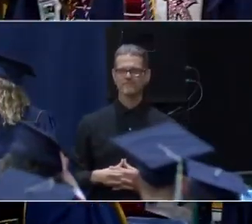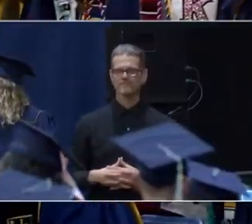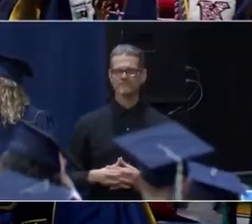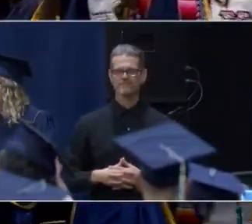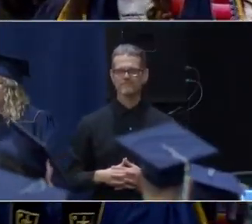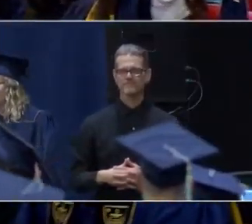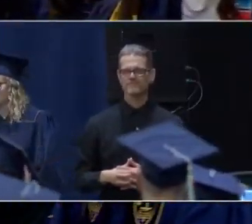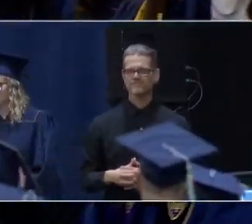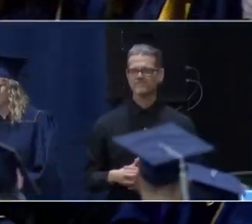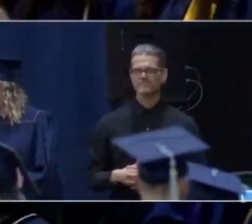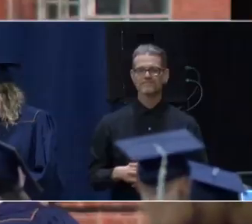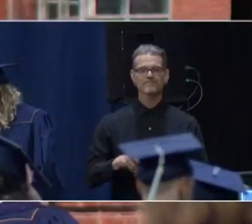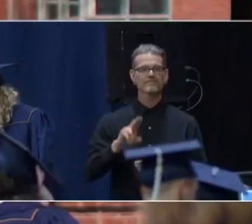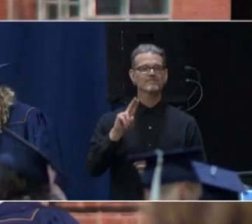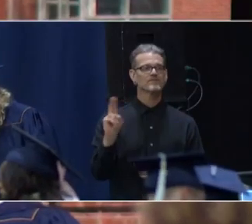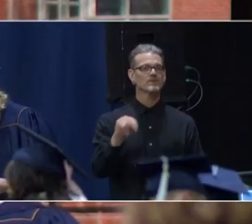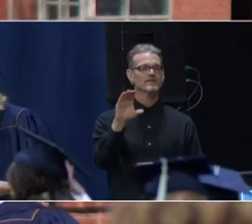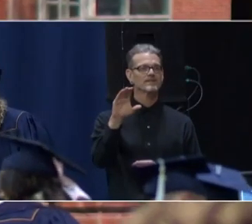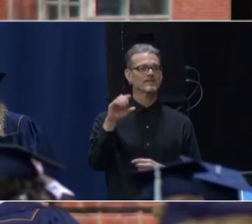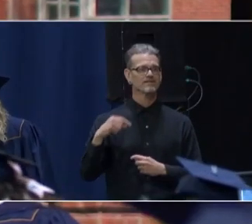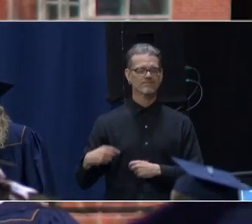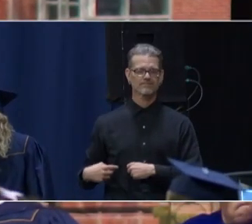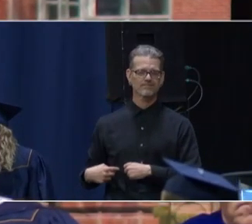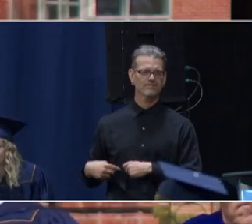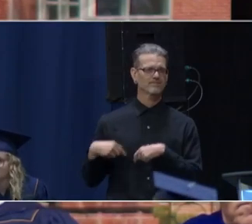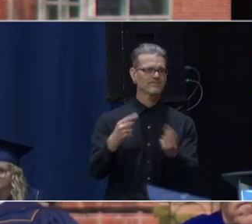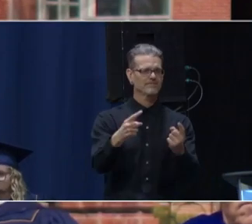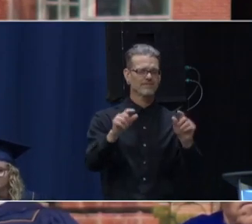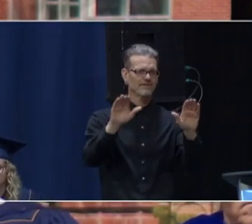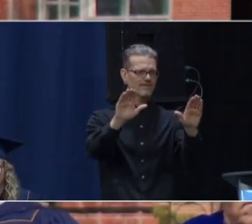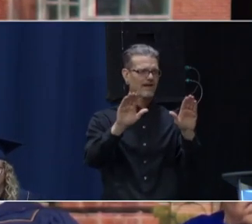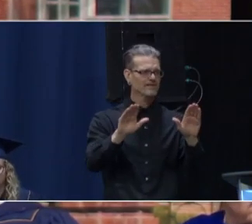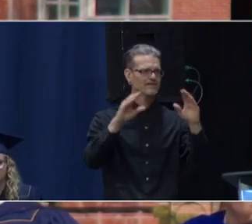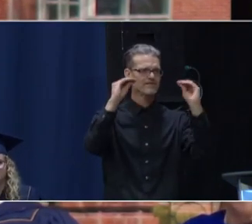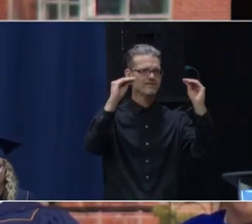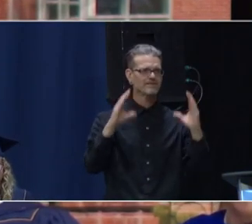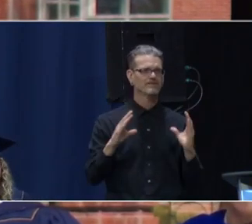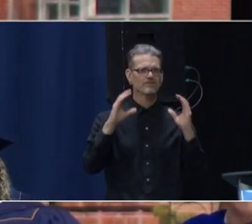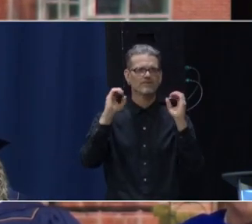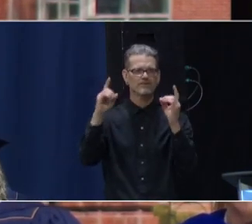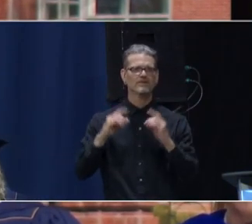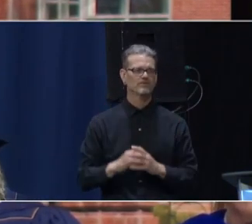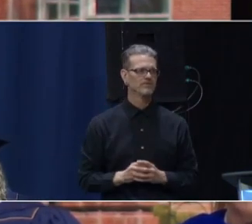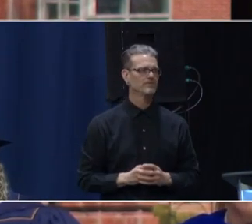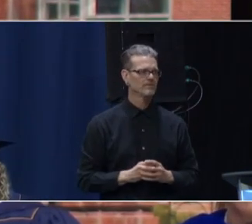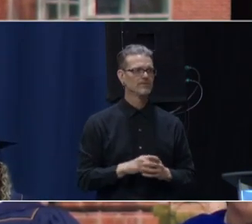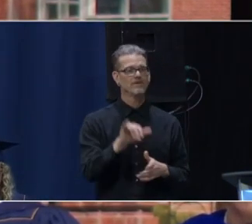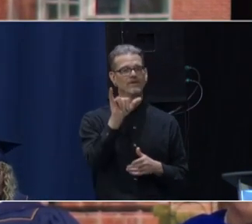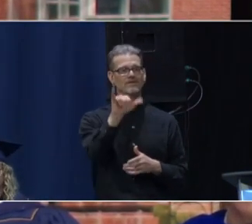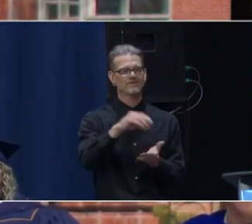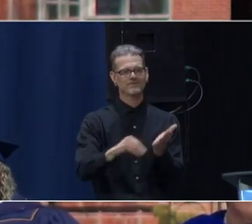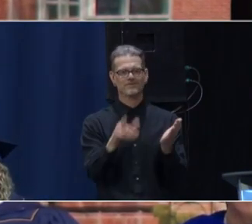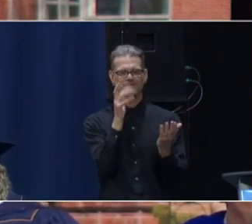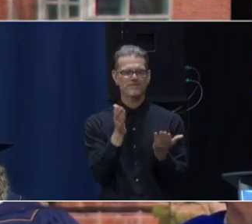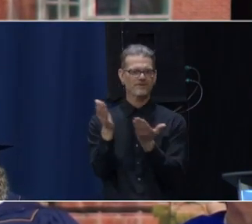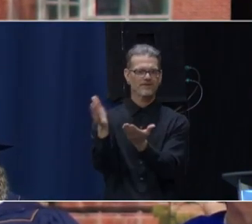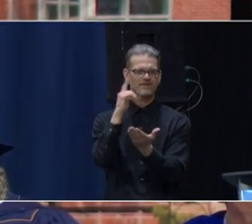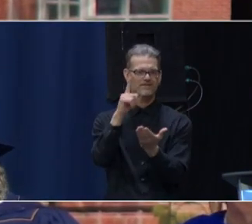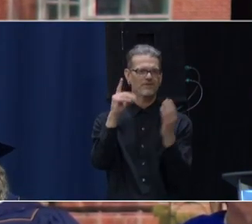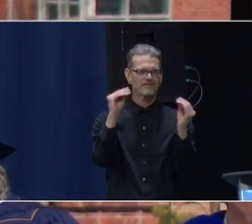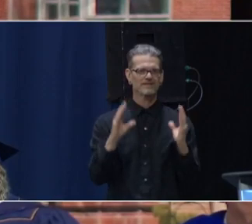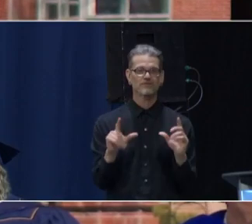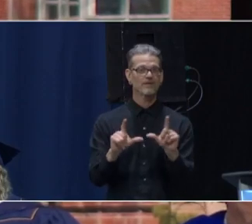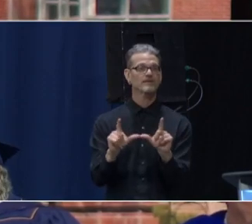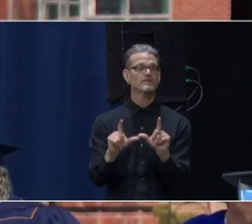The University of Northern Colorado has a long history of excellence in teacher education. These candidates who have been recommended for